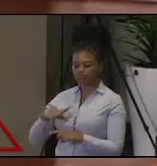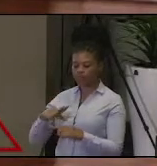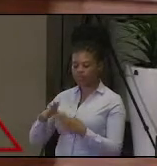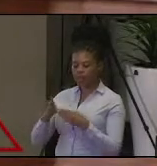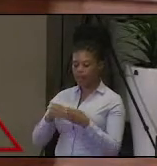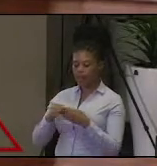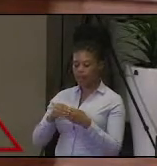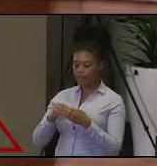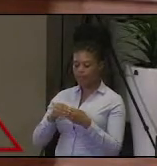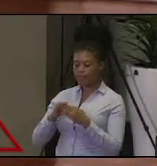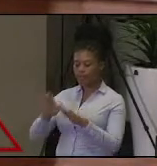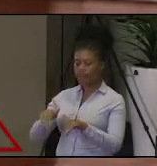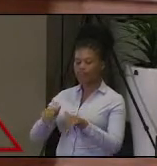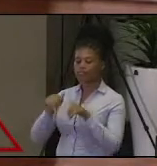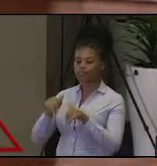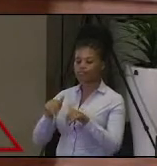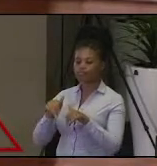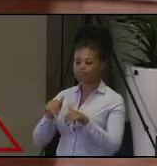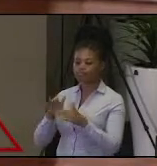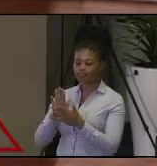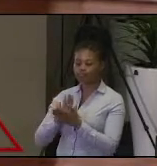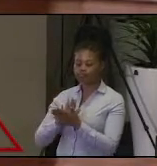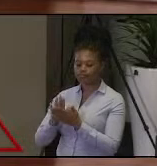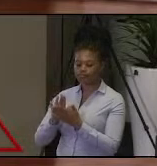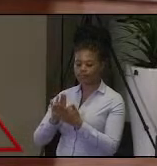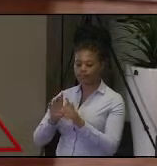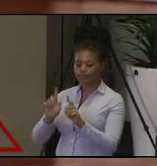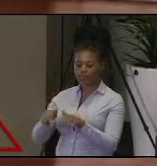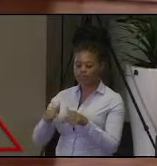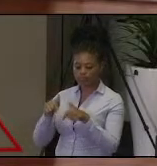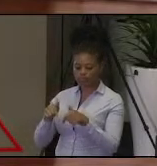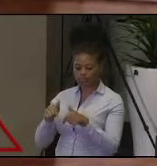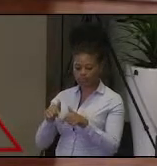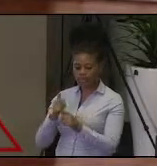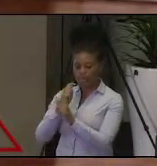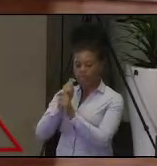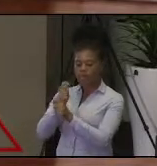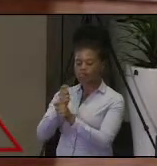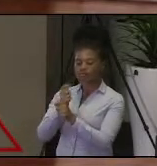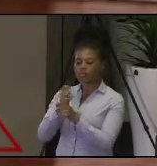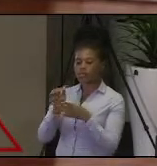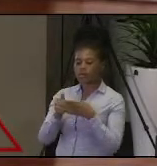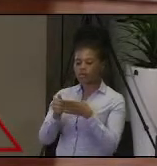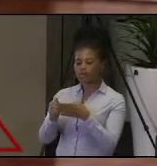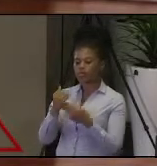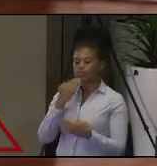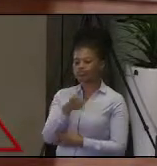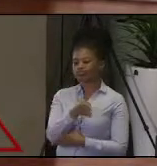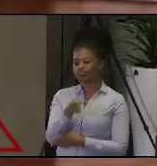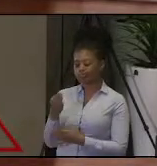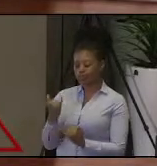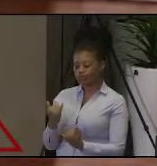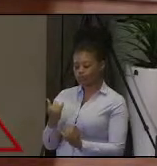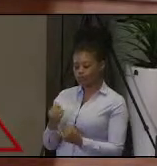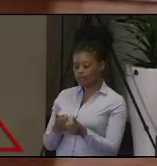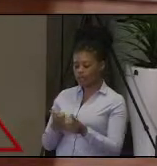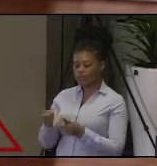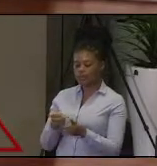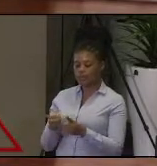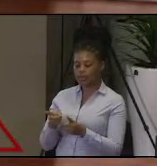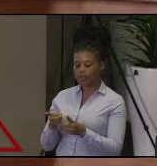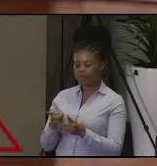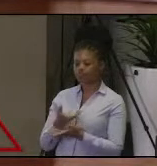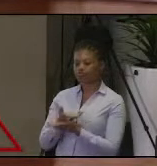National Parliament and Provincial Legislature, esteemed traditional leaders present here today, Director General of the Eastern